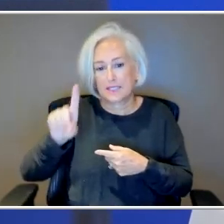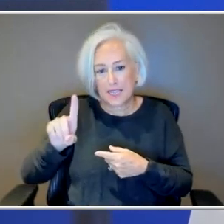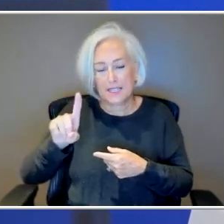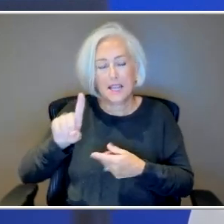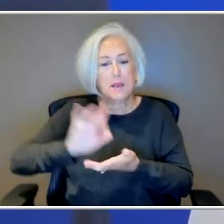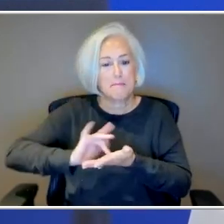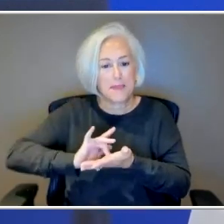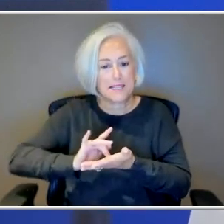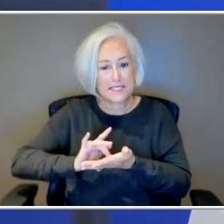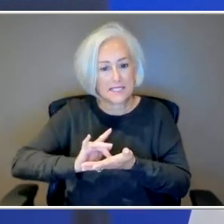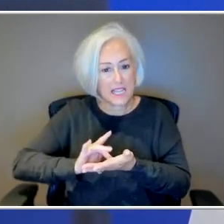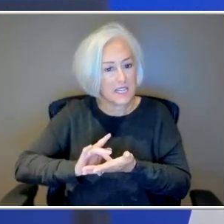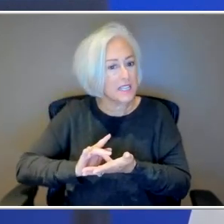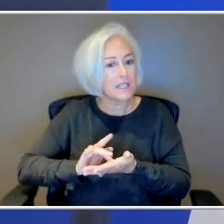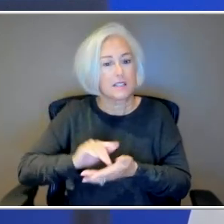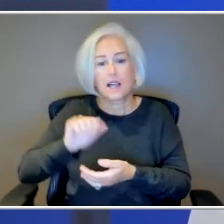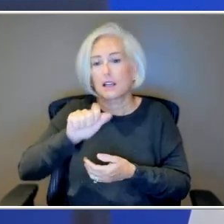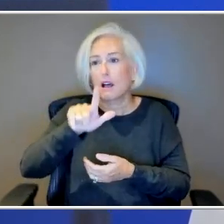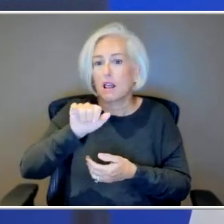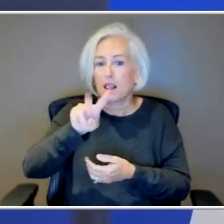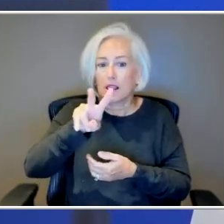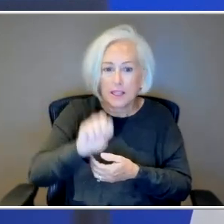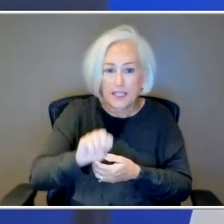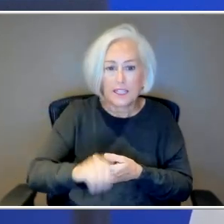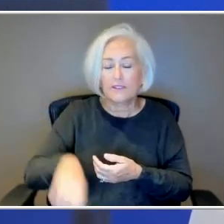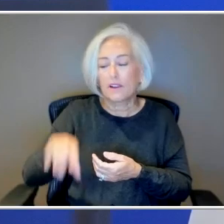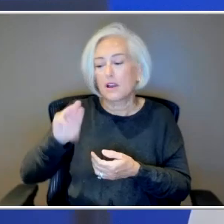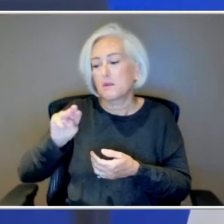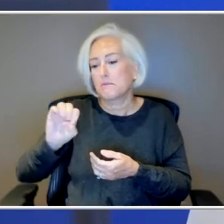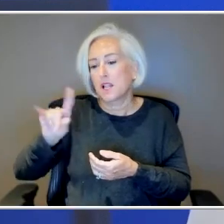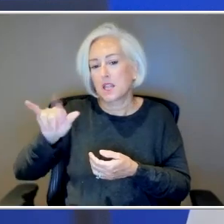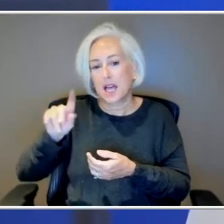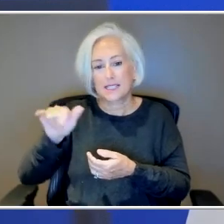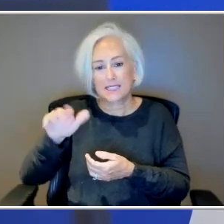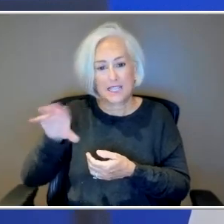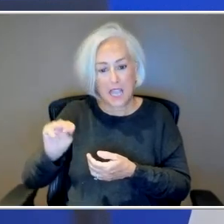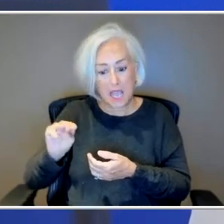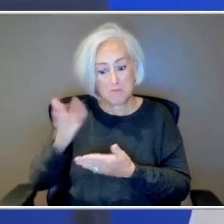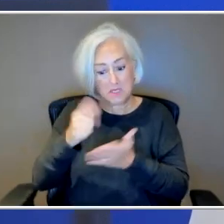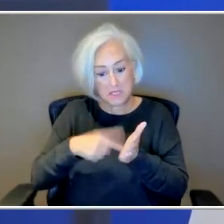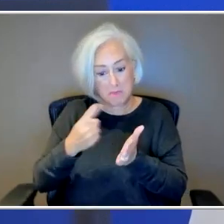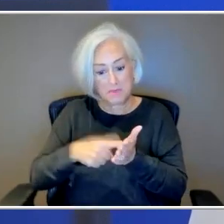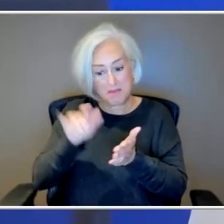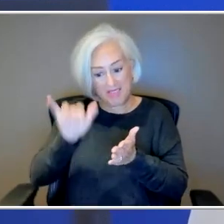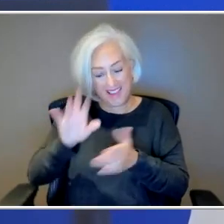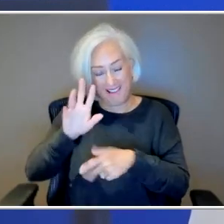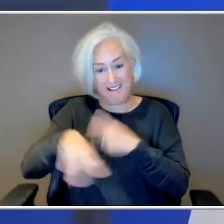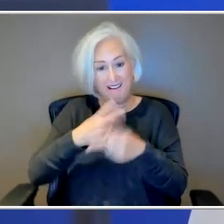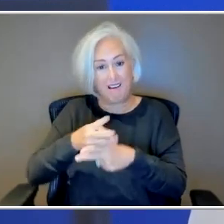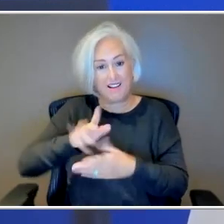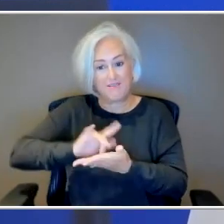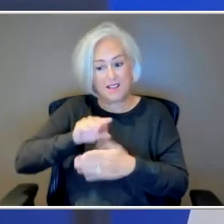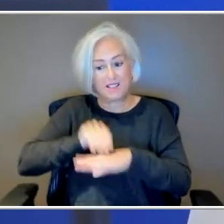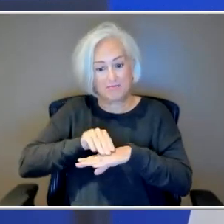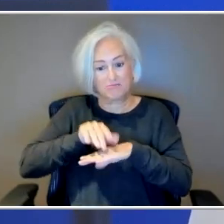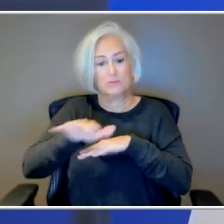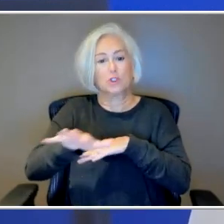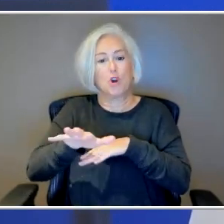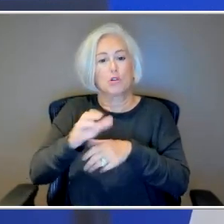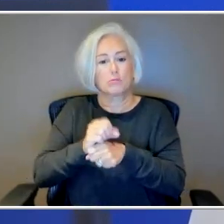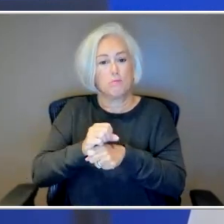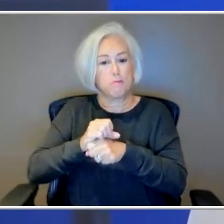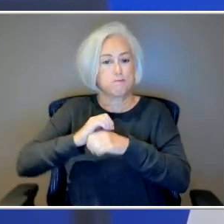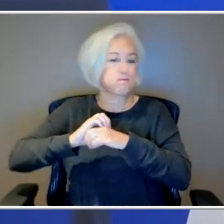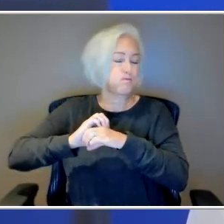Ibuprofen, Aleve, meloxicam, Motrin, all of these medications sometimes can cause inflammation that can exactly look like ulcerative colitis